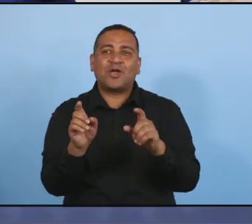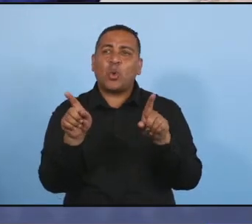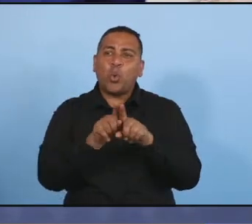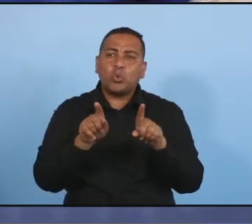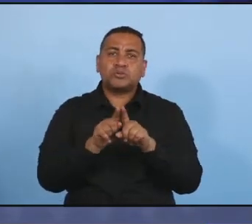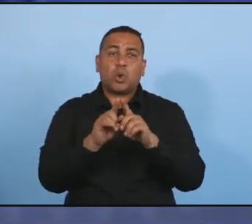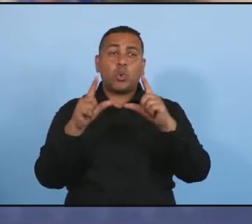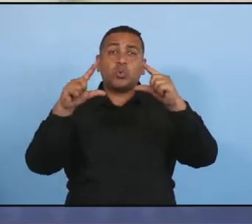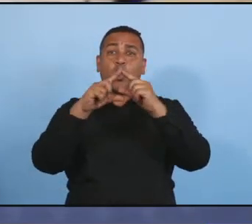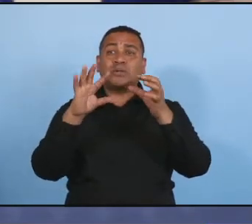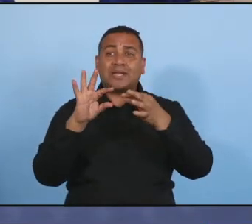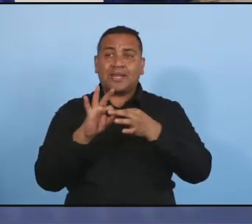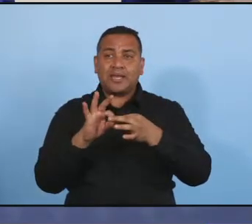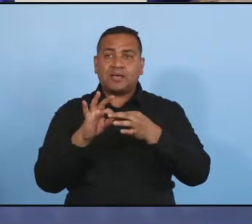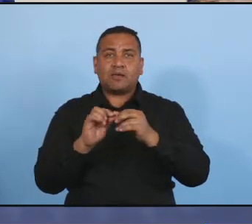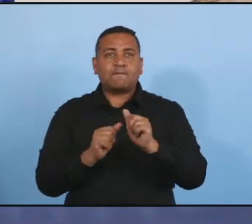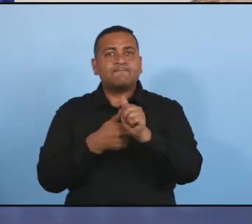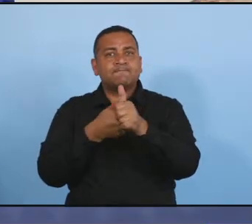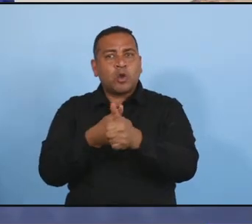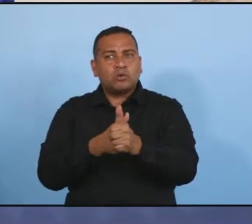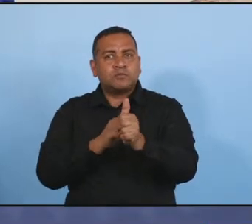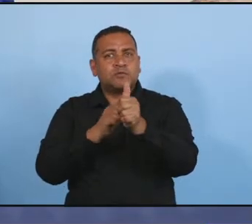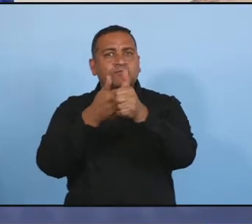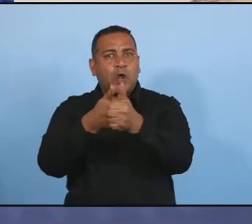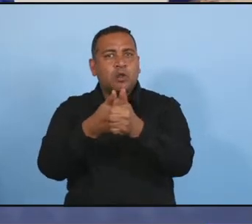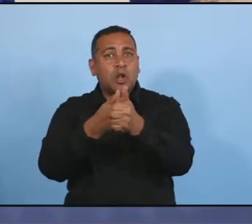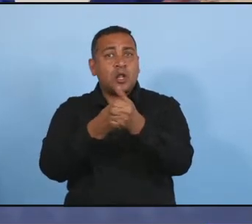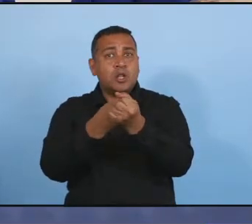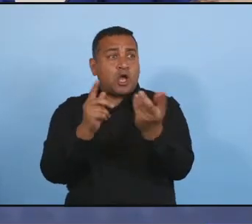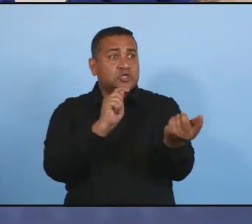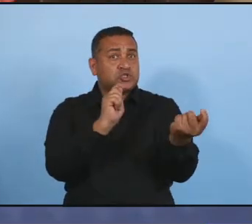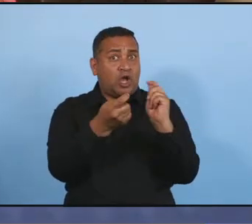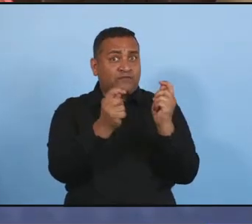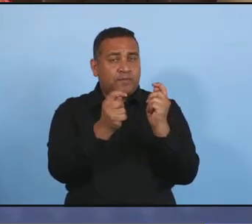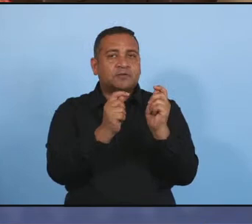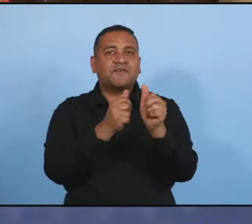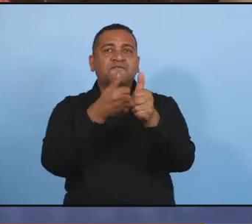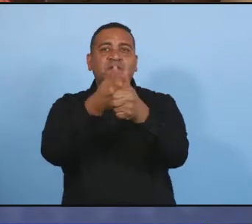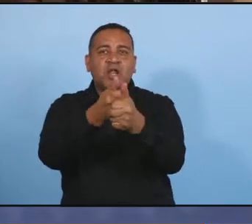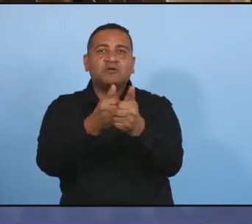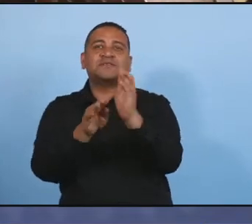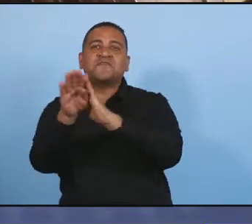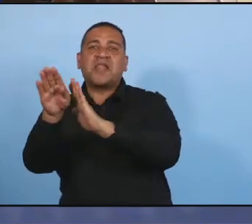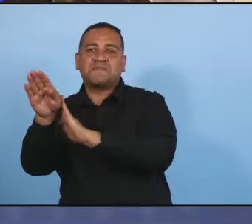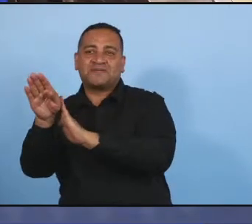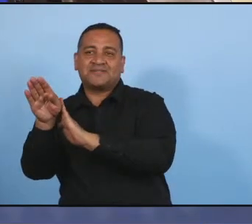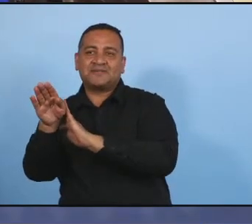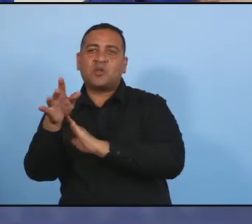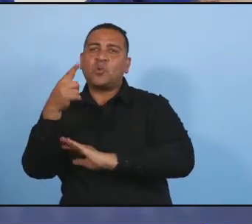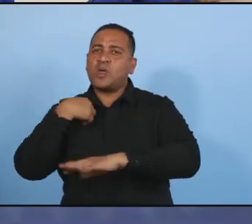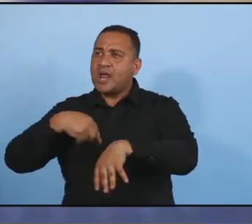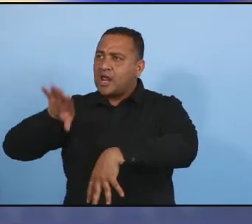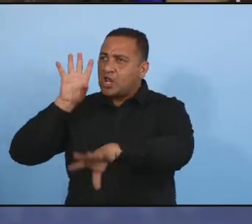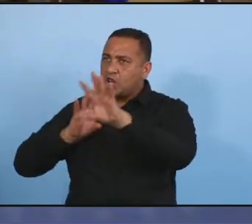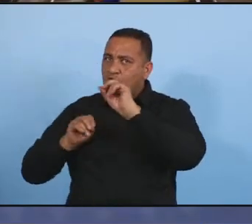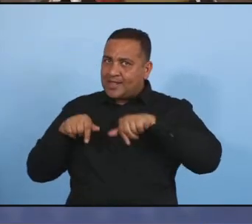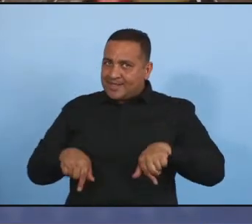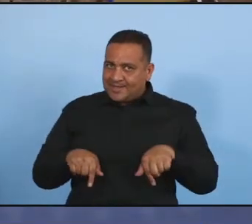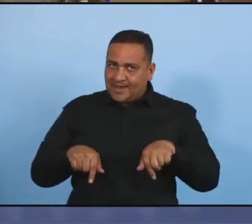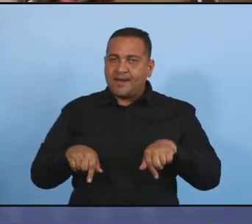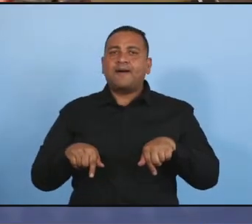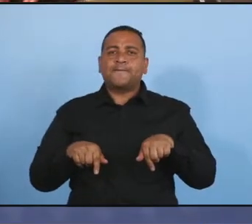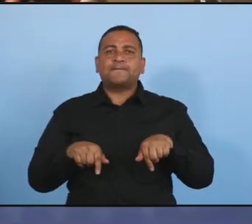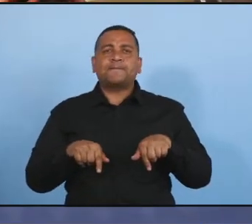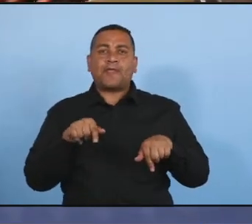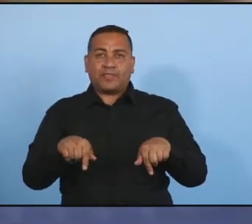that because this is where you get the fundamentals, the basics, The and basics, more. yes, and more, yes. Because also the CNC it falls